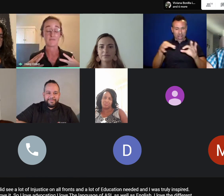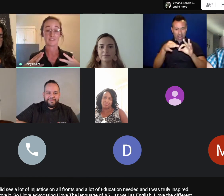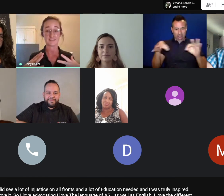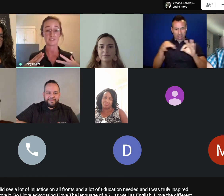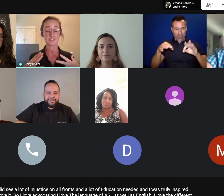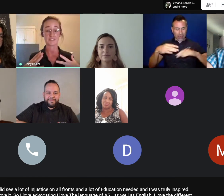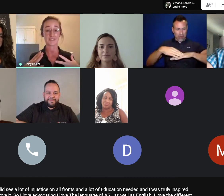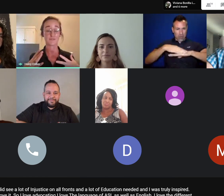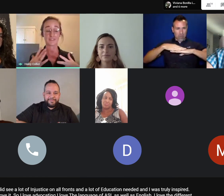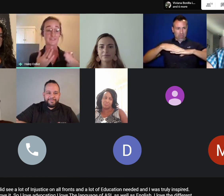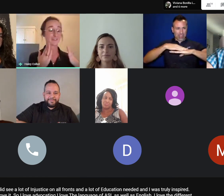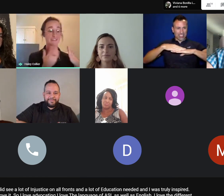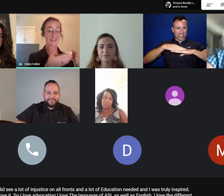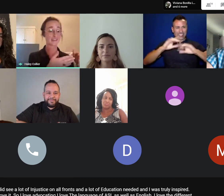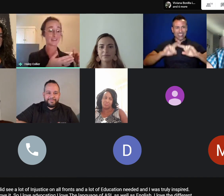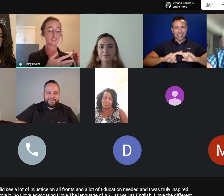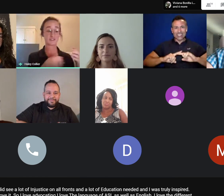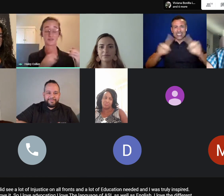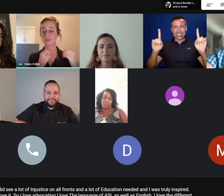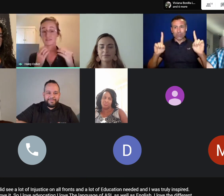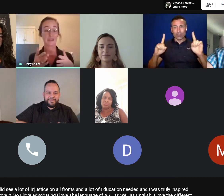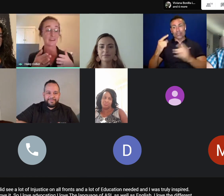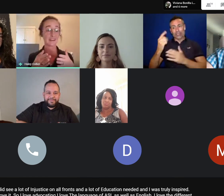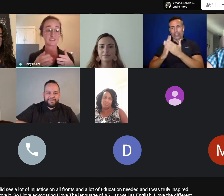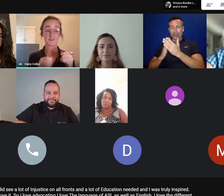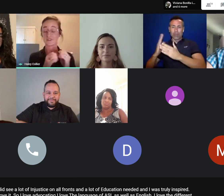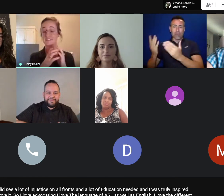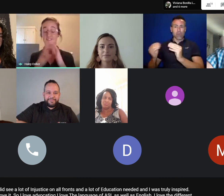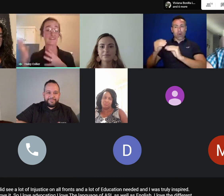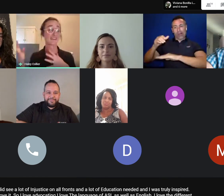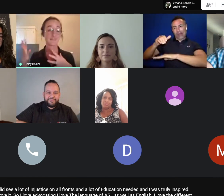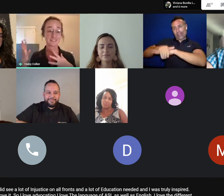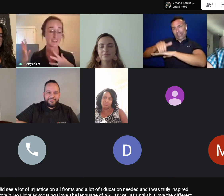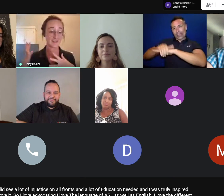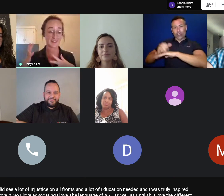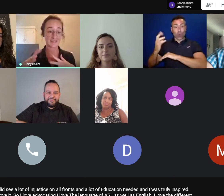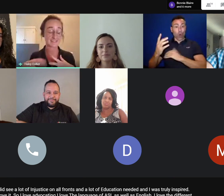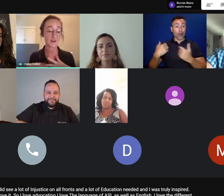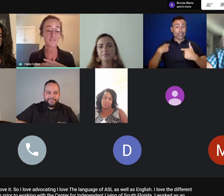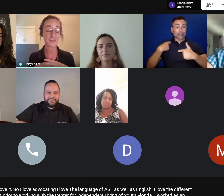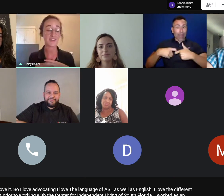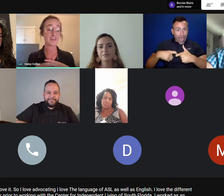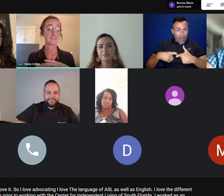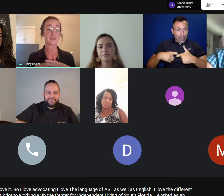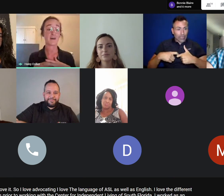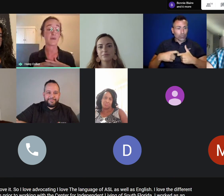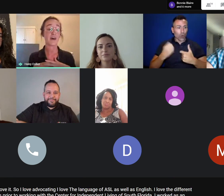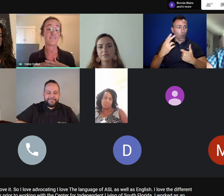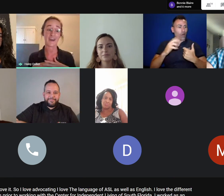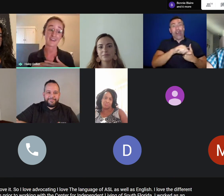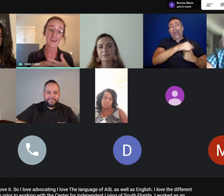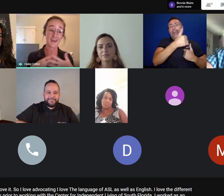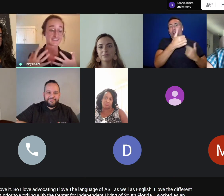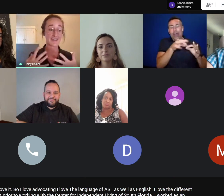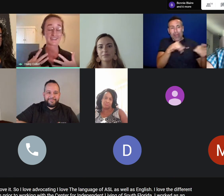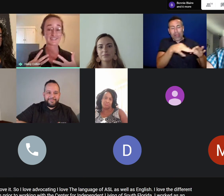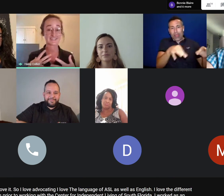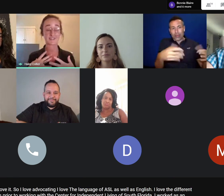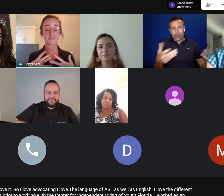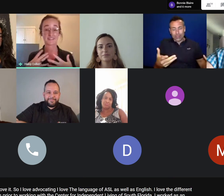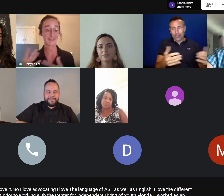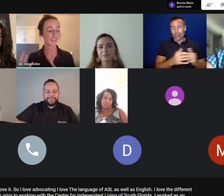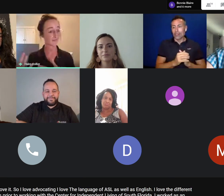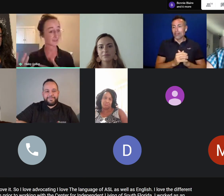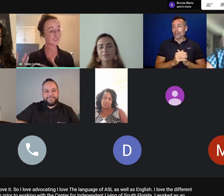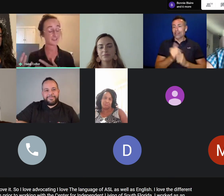bases, essentially, whether that's English or Spanish or a different language in and of itself. Some have had